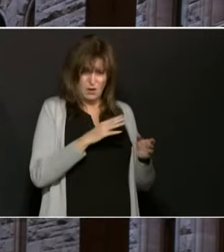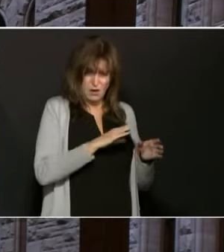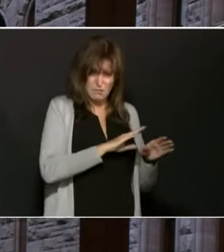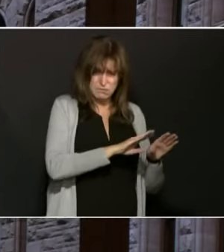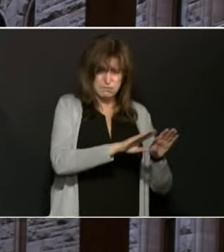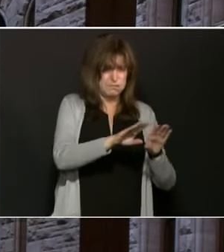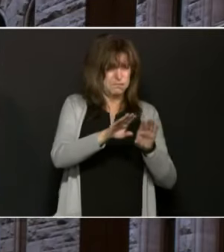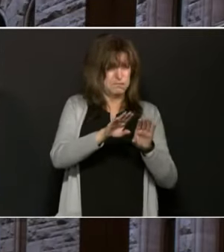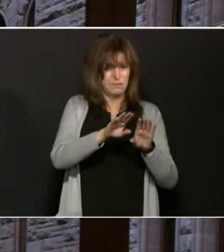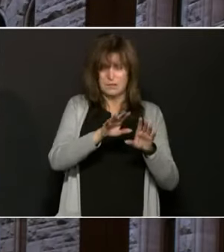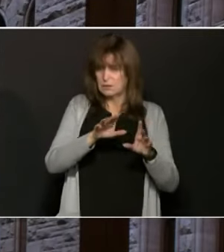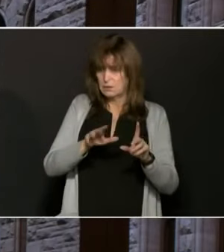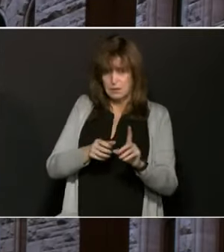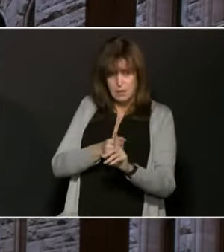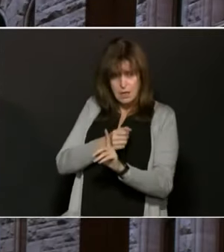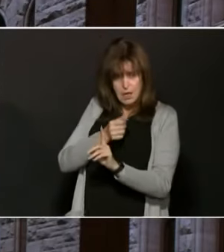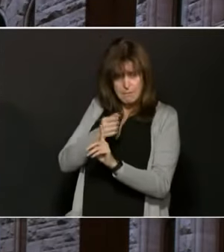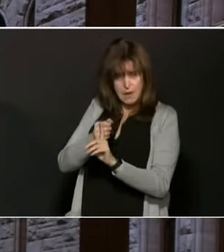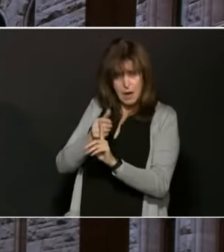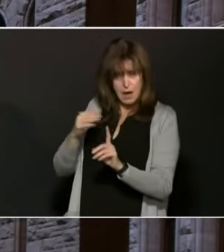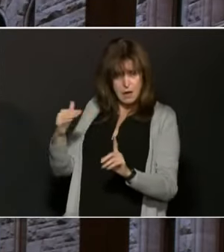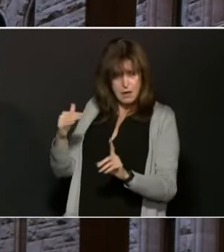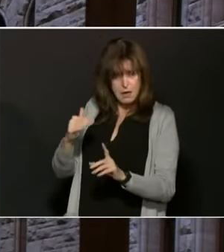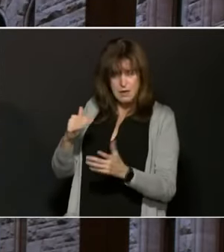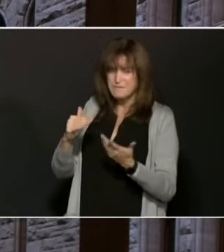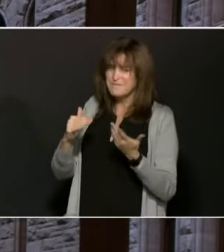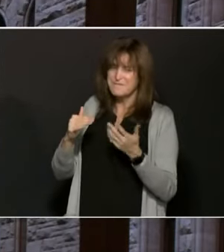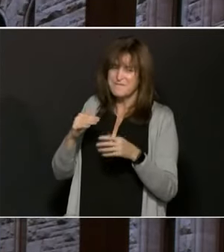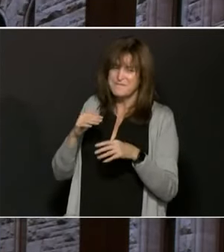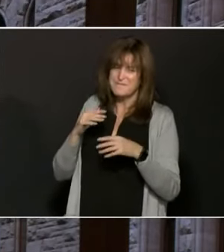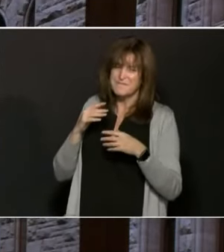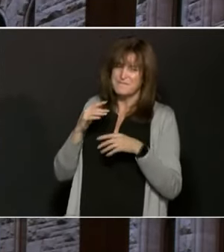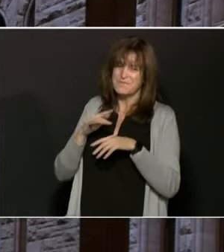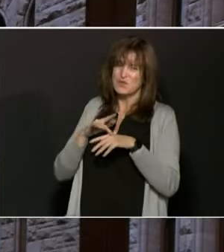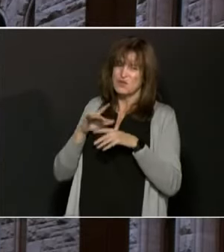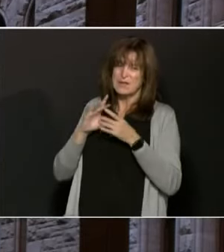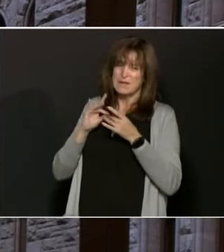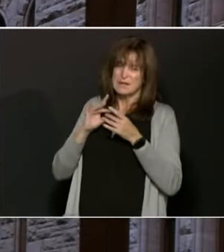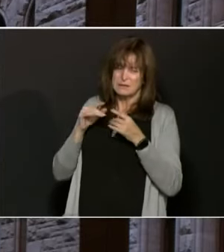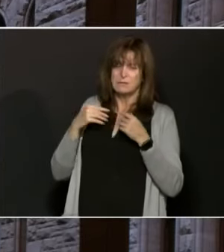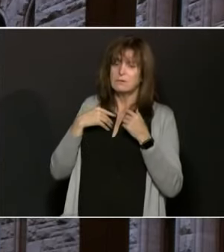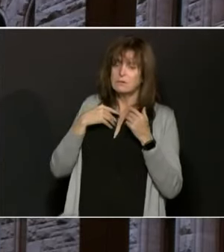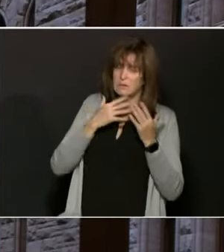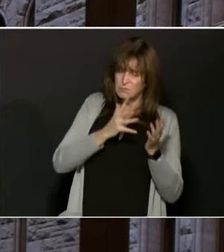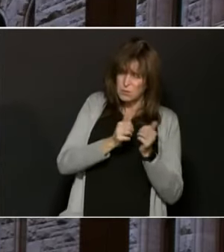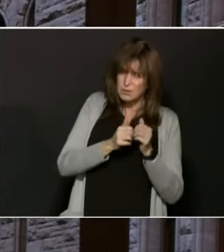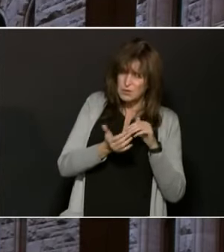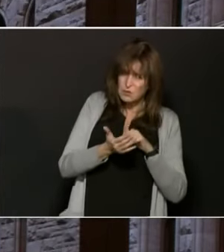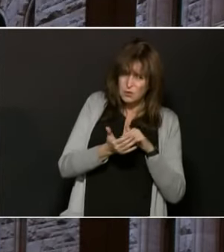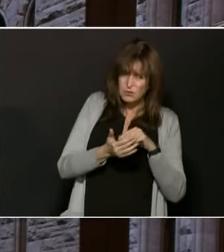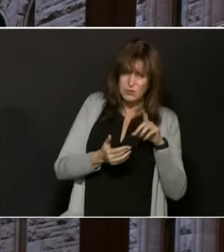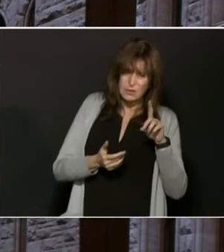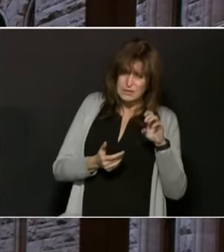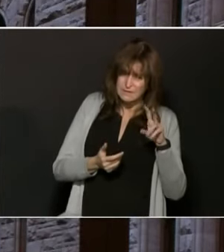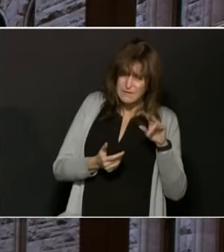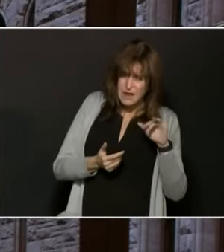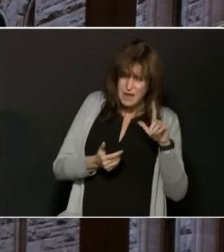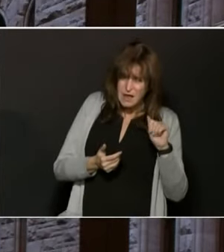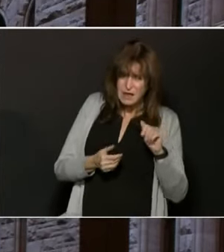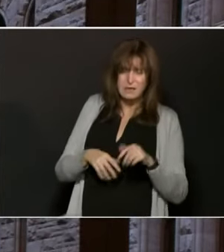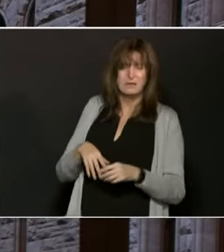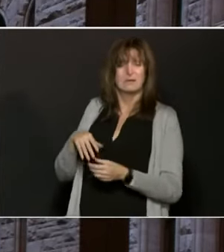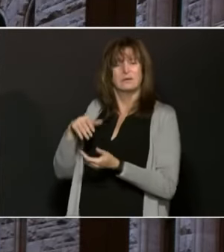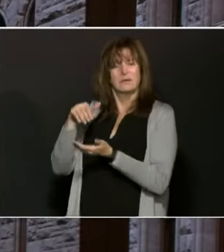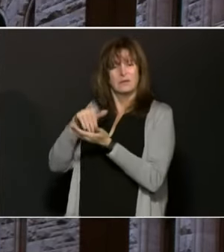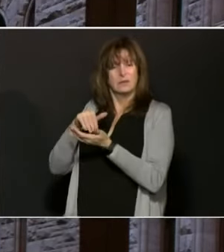both doctors Davila and Lowe. They feel there has been impact. Their numbers were, if we were in our original projection back even